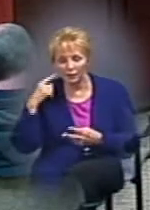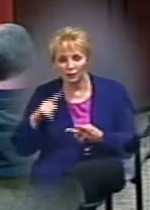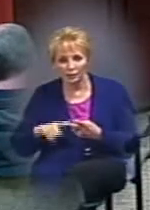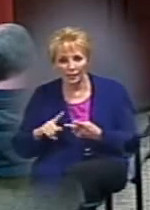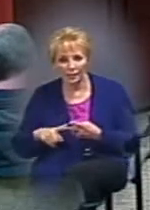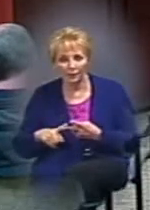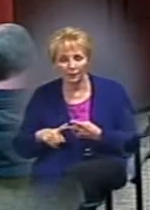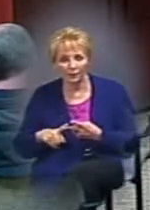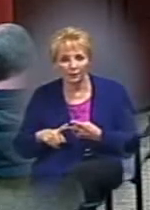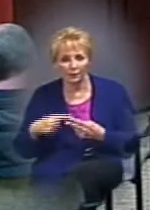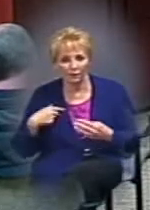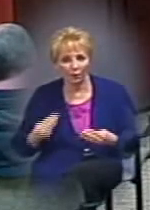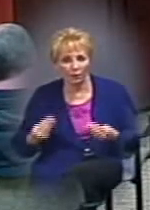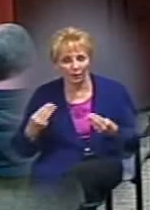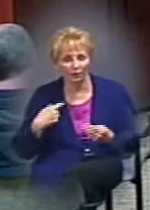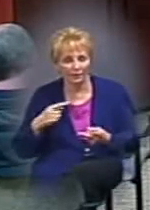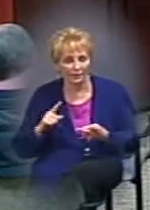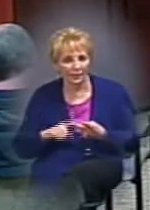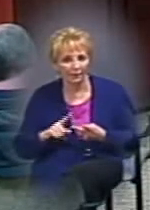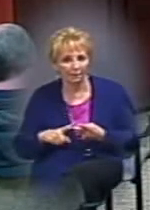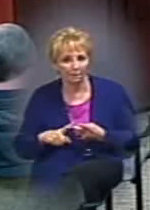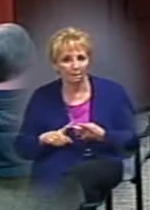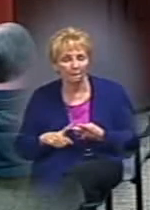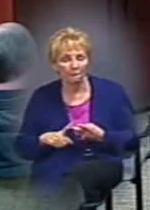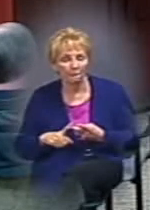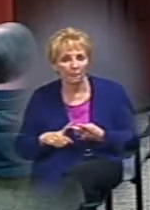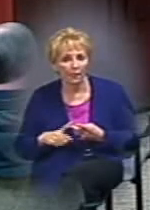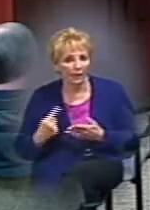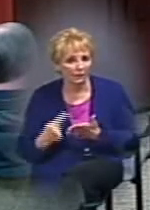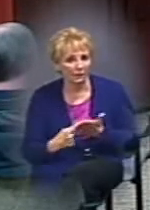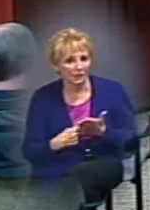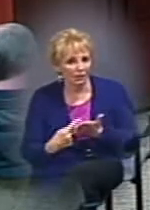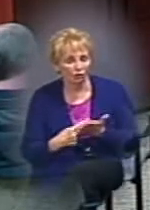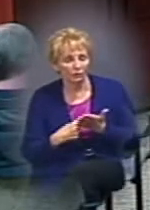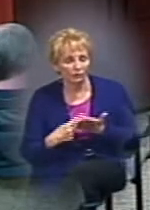Second. Have a motion. We have a second. Discussion.